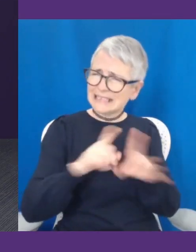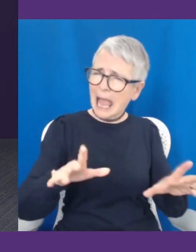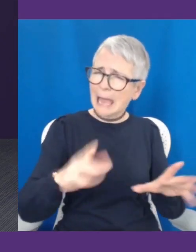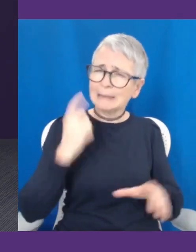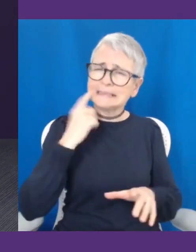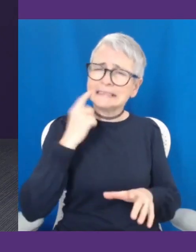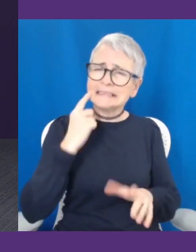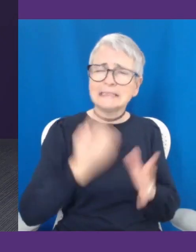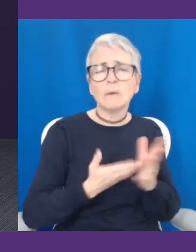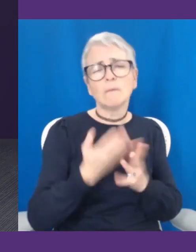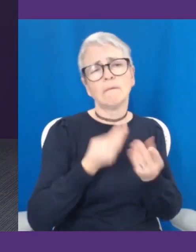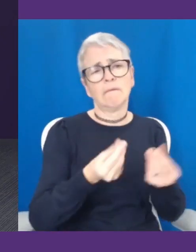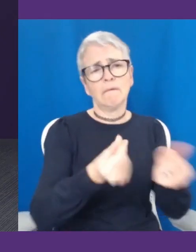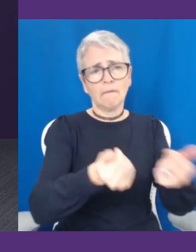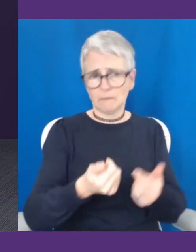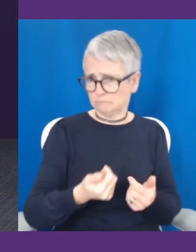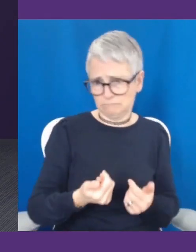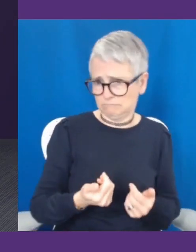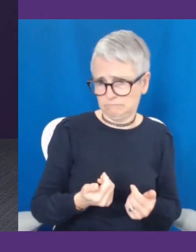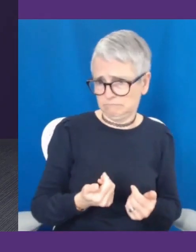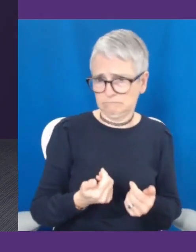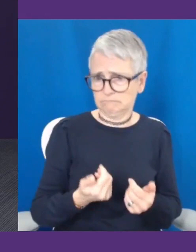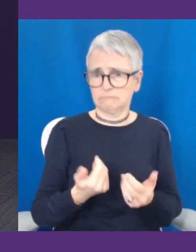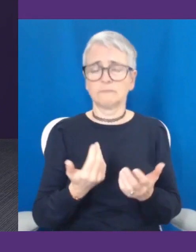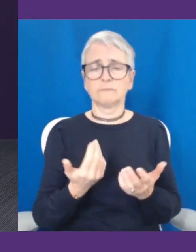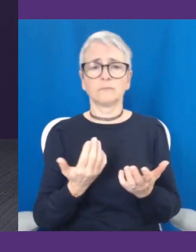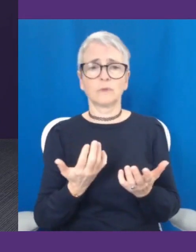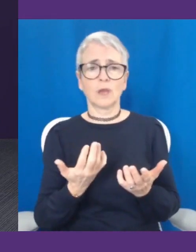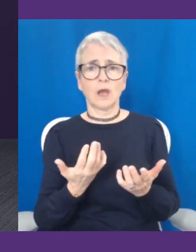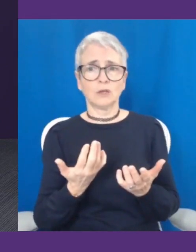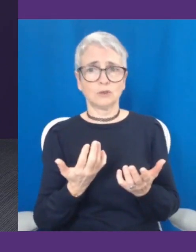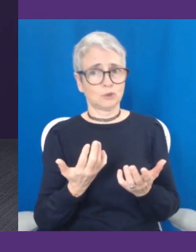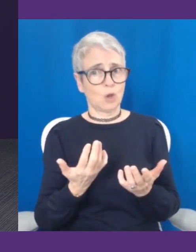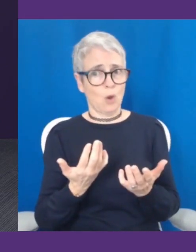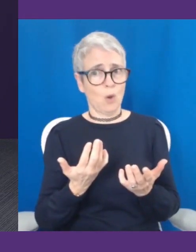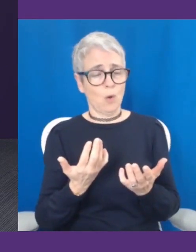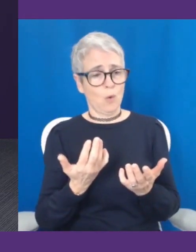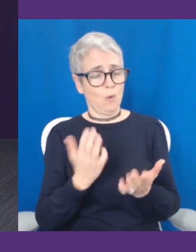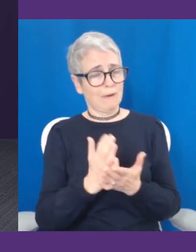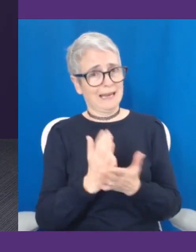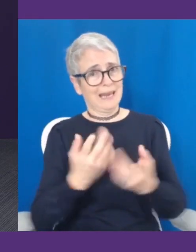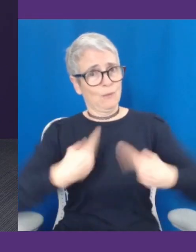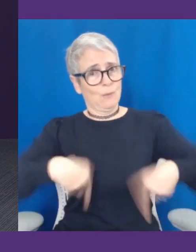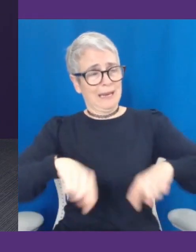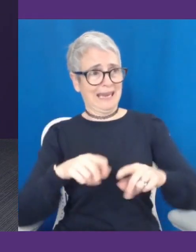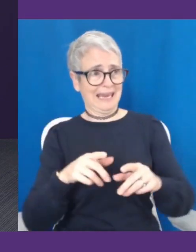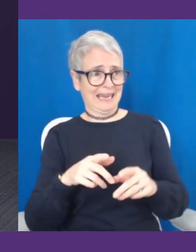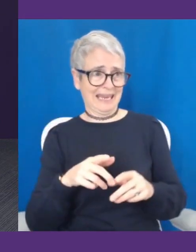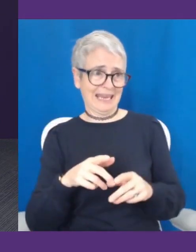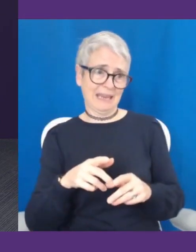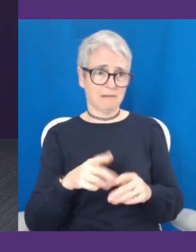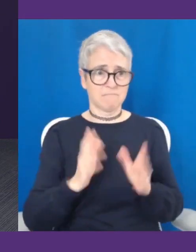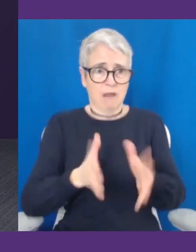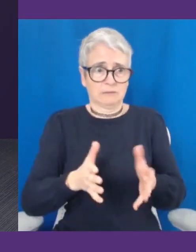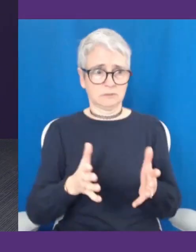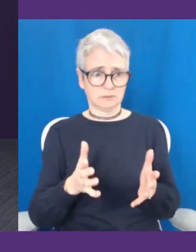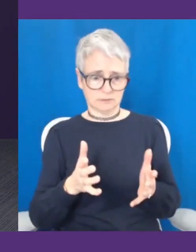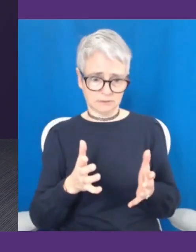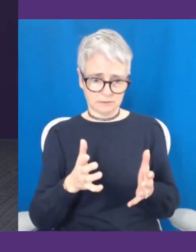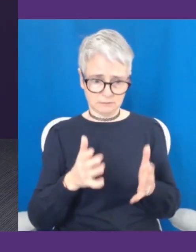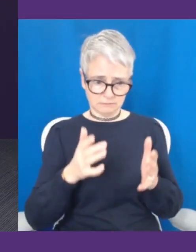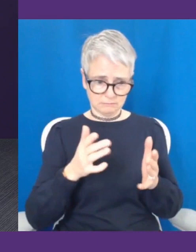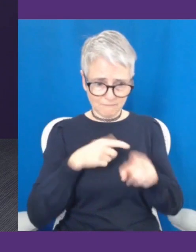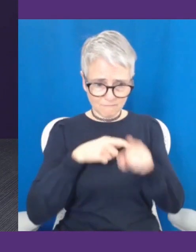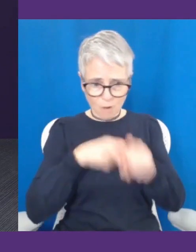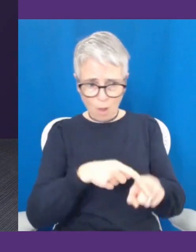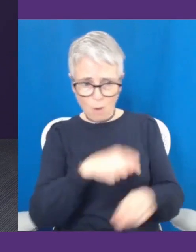UK, in the US. So we have a real obligation not just to do the right thing by our own customers and our people. I love the